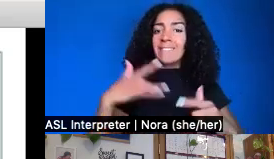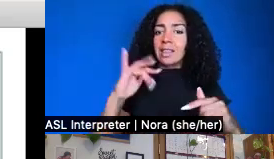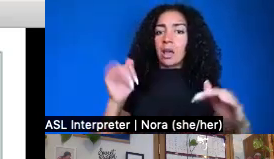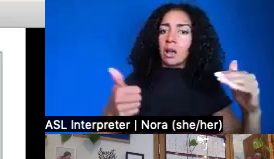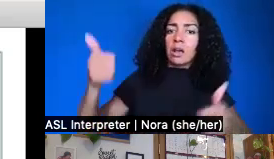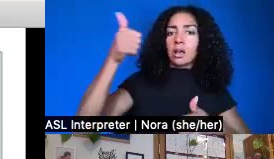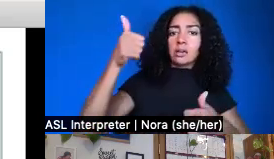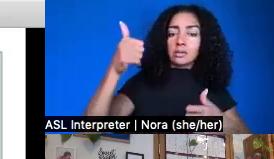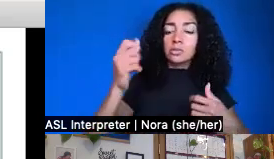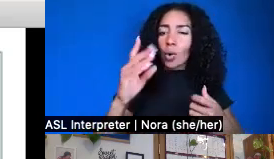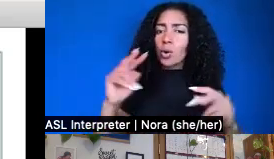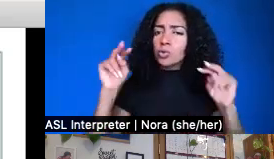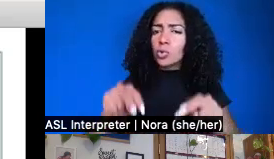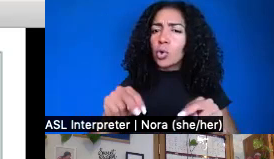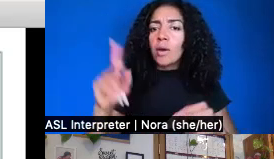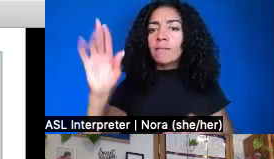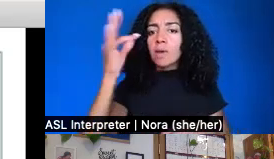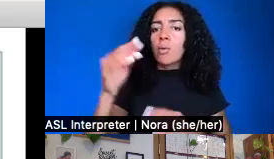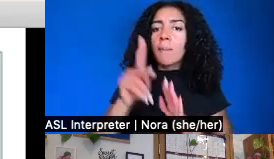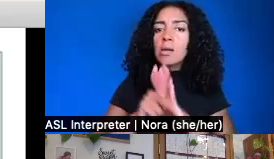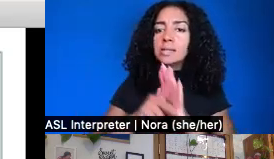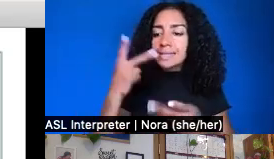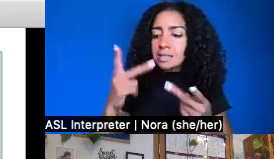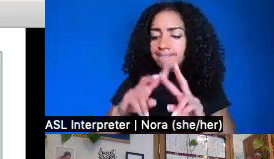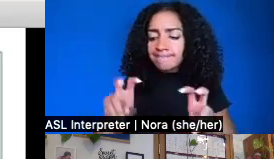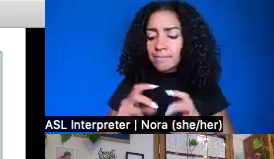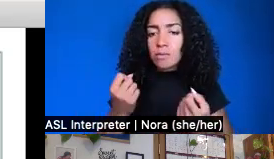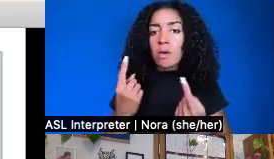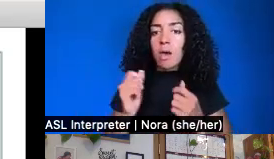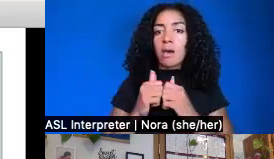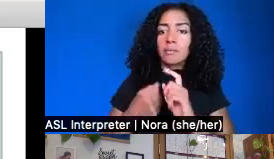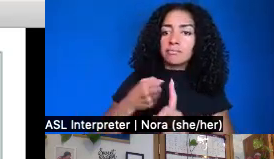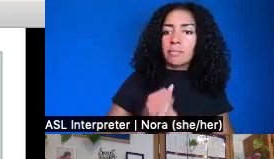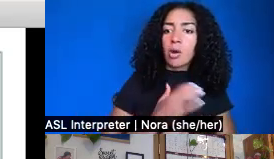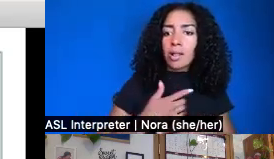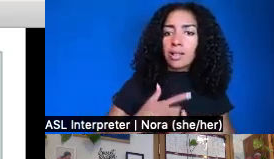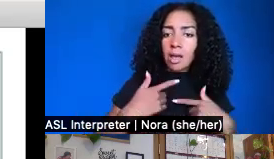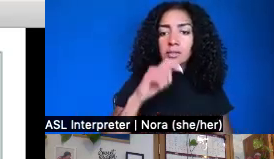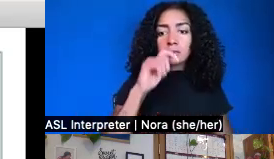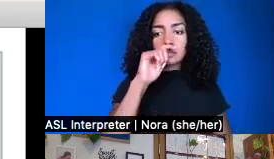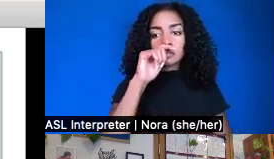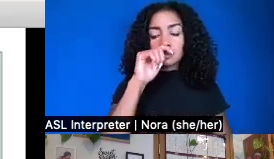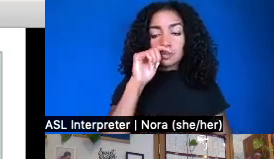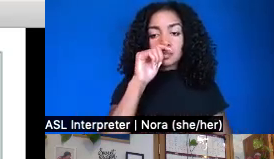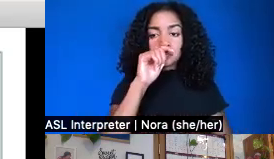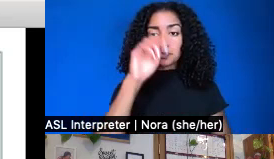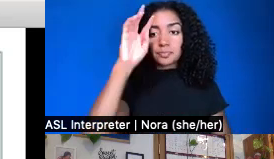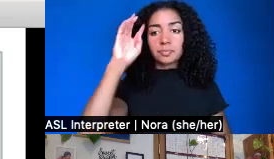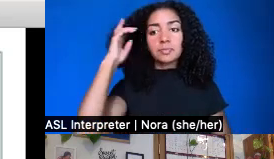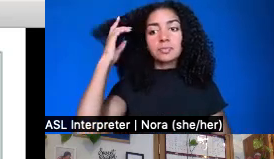these federal policies have impacted our lives, right? And then, you know, how can our